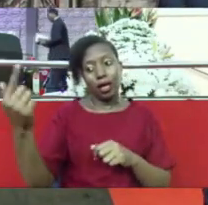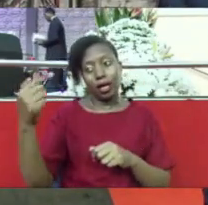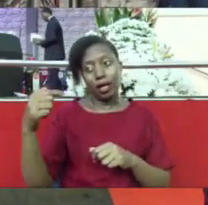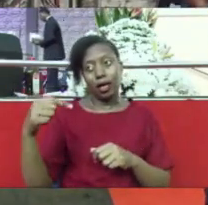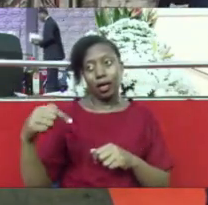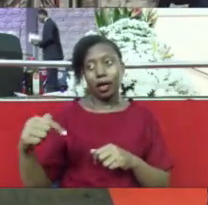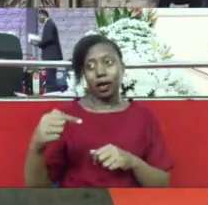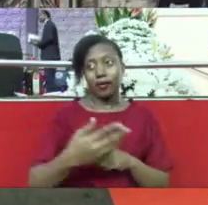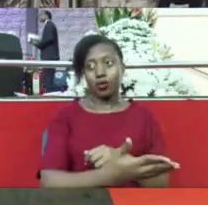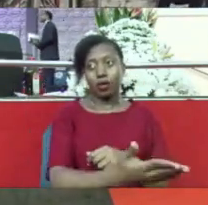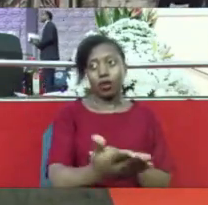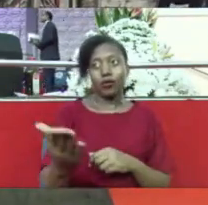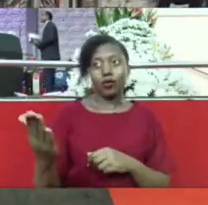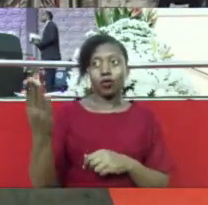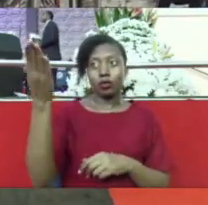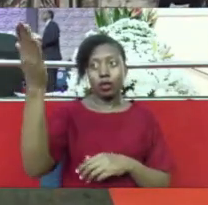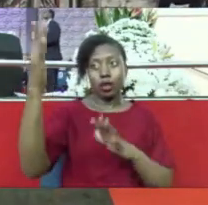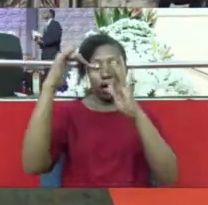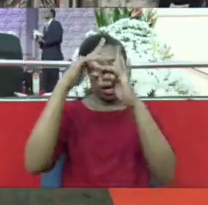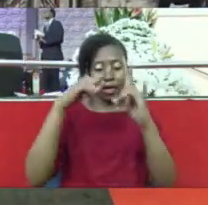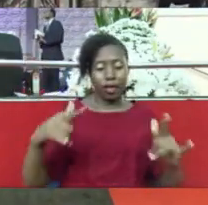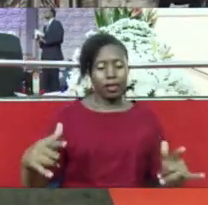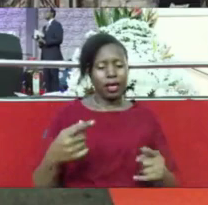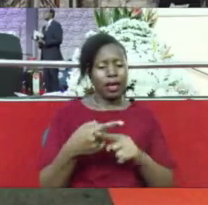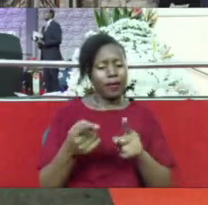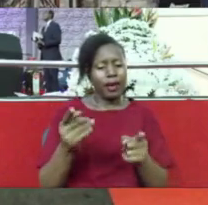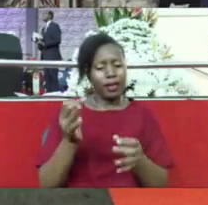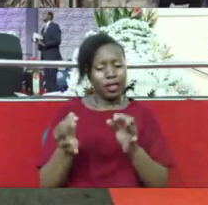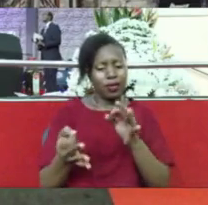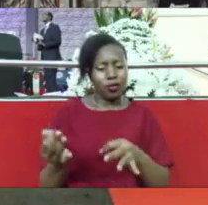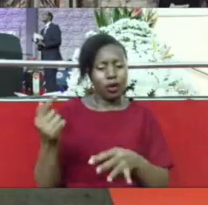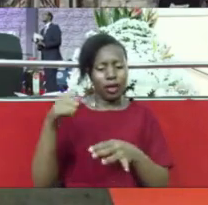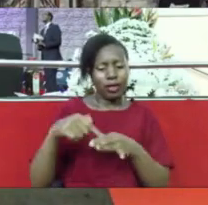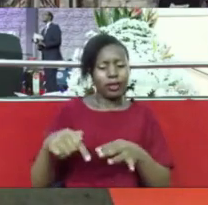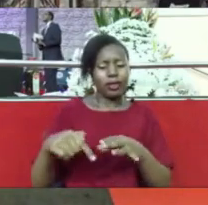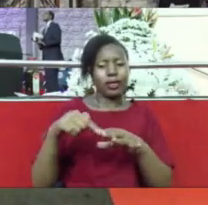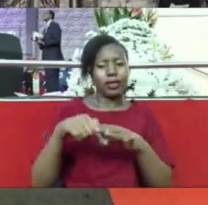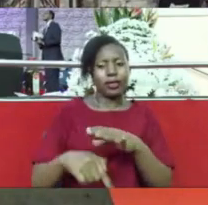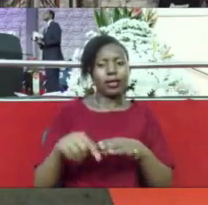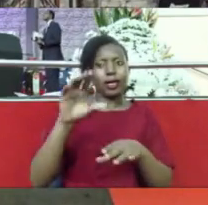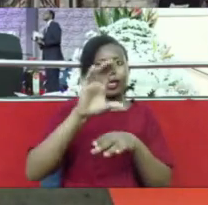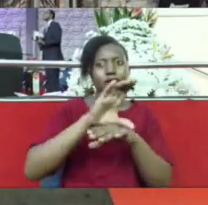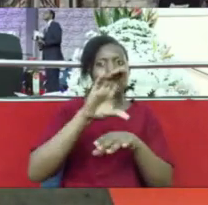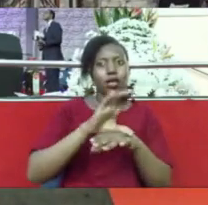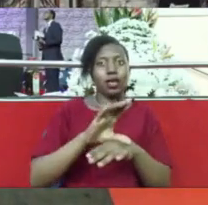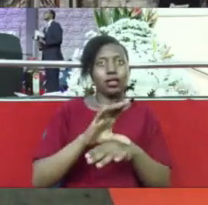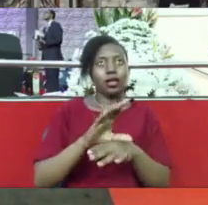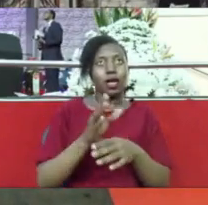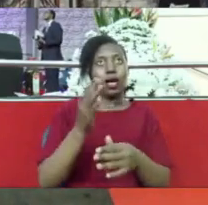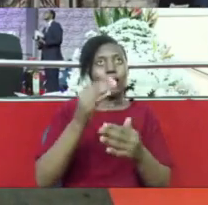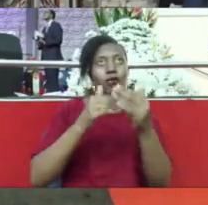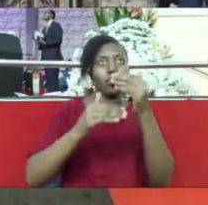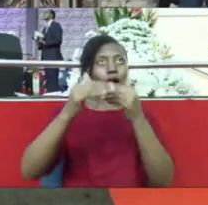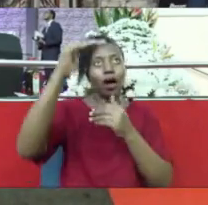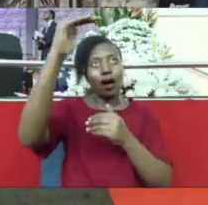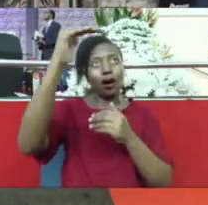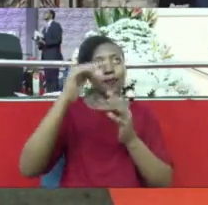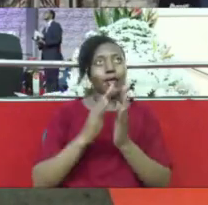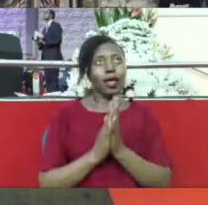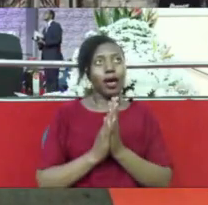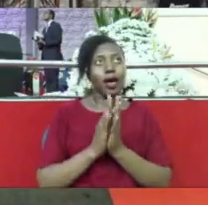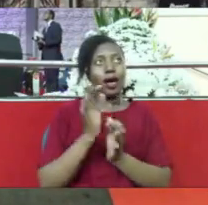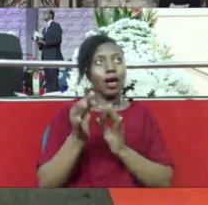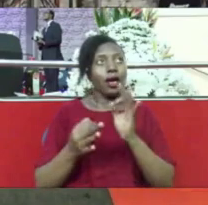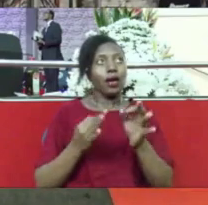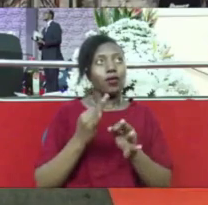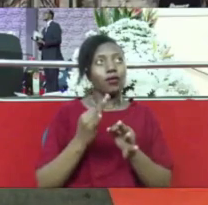there. Unaenda songa pale mbele. But those that are here in the cathedral. Kama uko hapa kwenye kanisa. And those that are up there. Wale ambao wako pale juu. Can you please